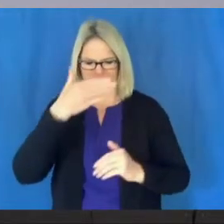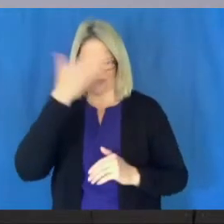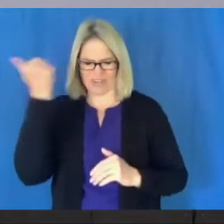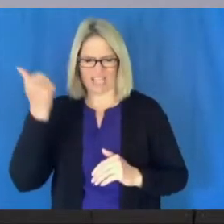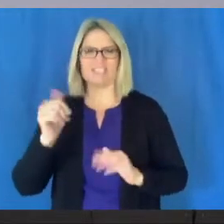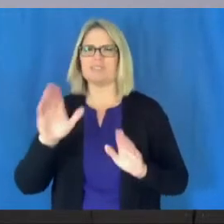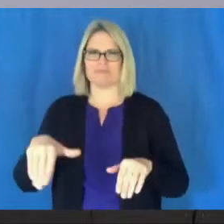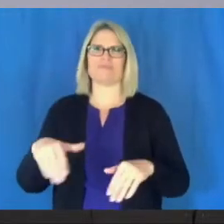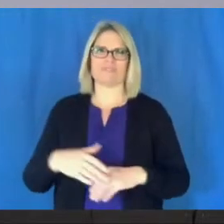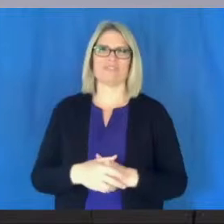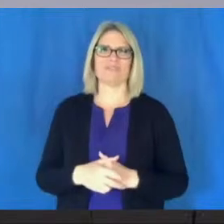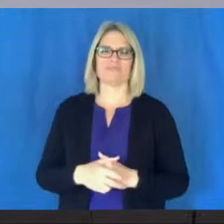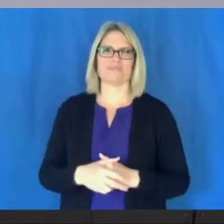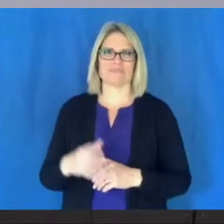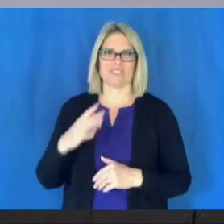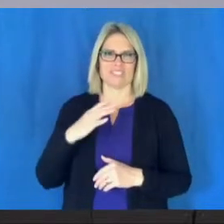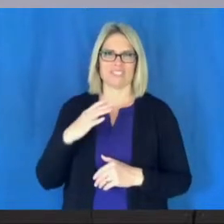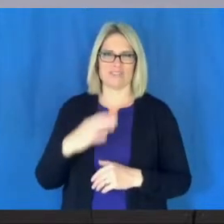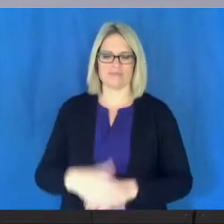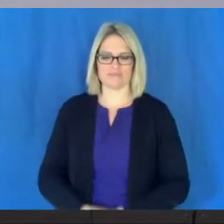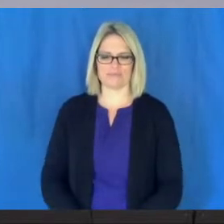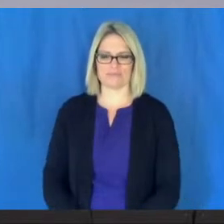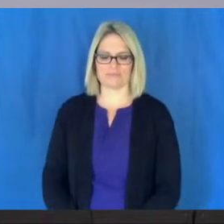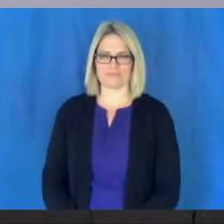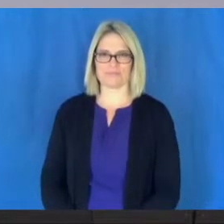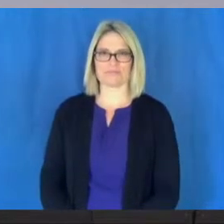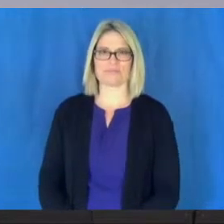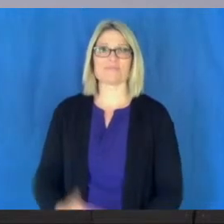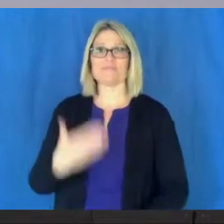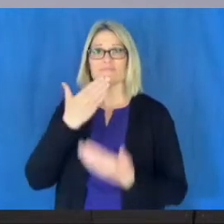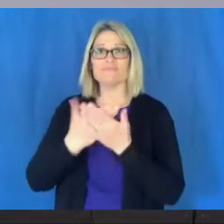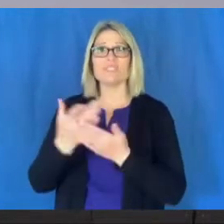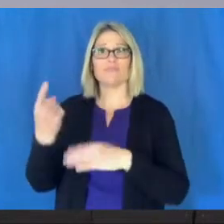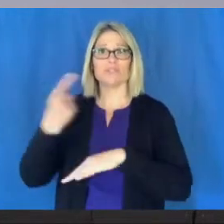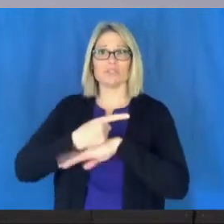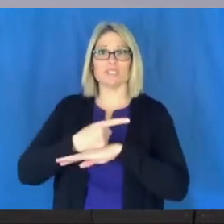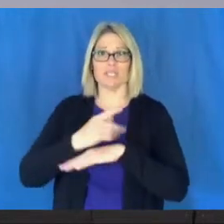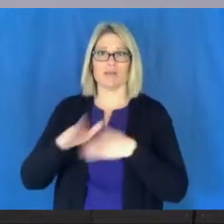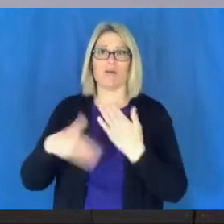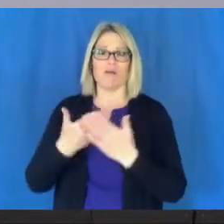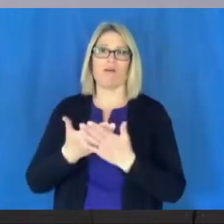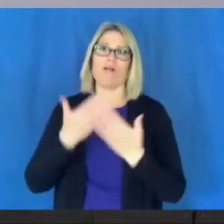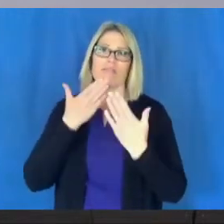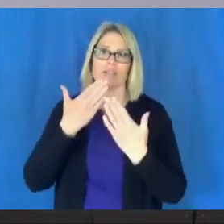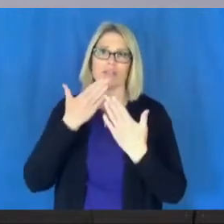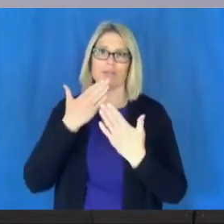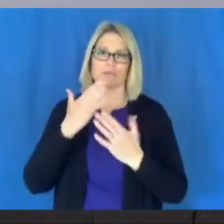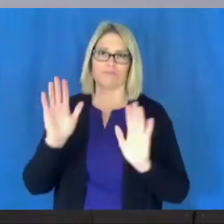Okay, that's great. Have a nice day, everyone. Thank you.